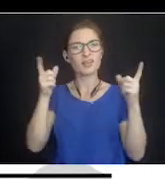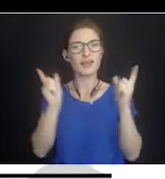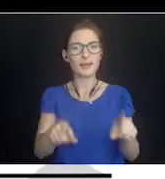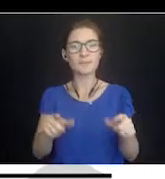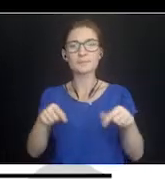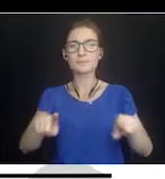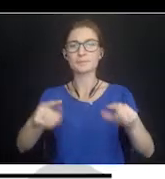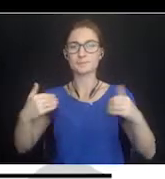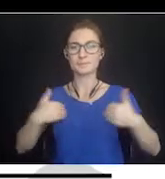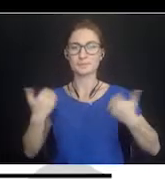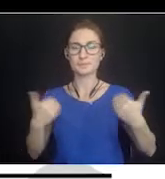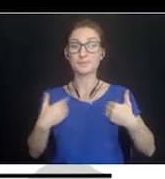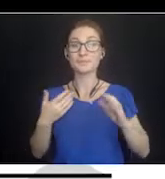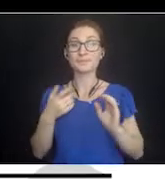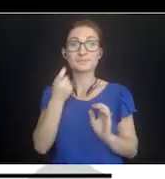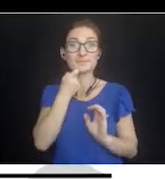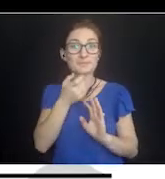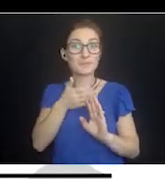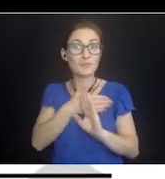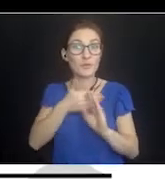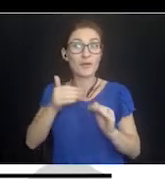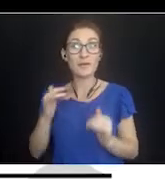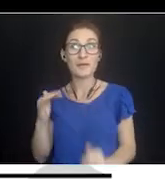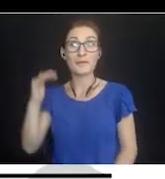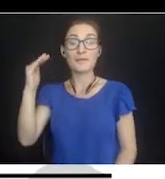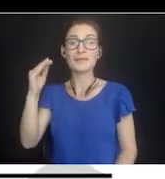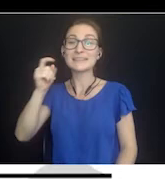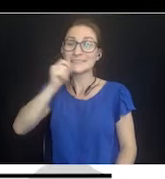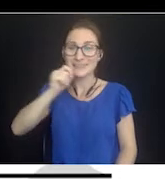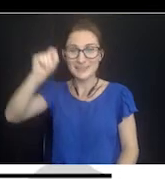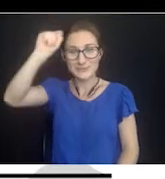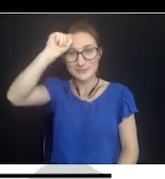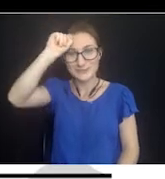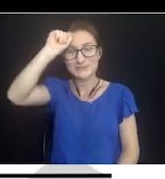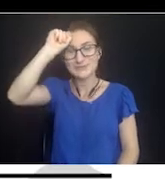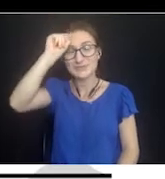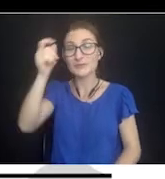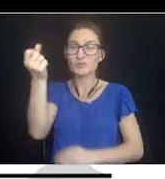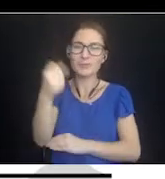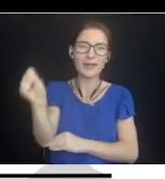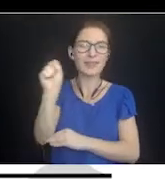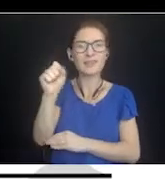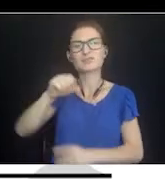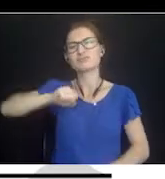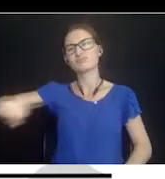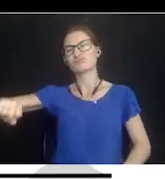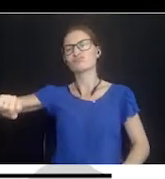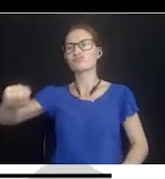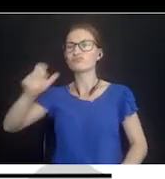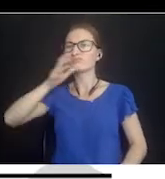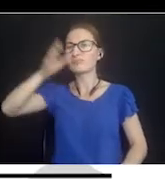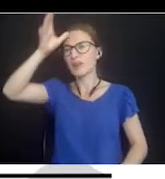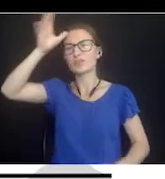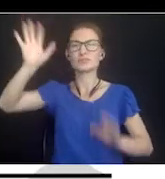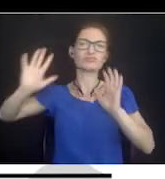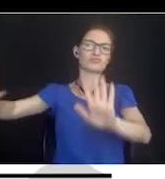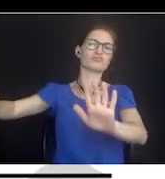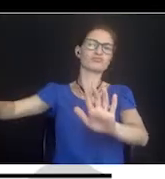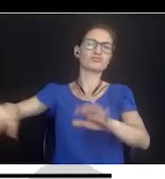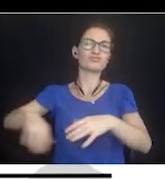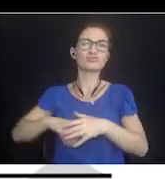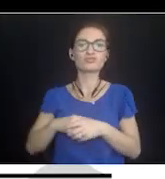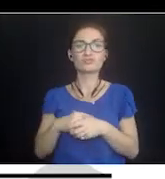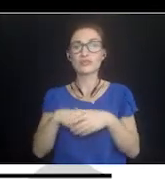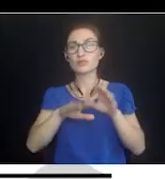or being bullied. A lot of that happens in adolescence, right before you get into the struggles of being a teenager